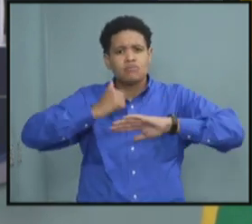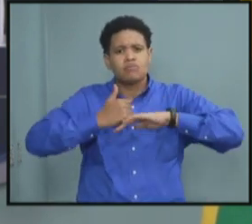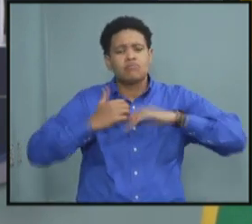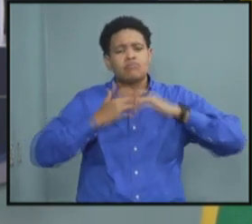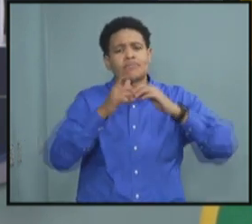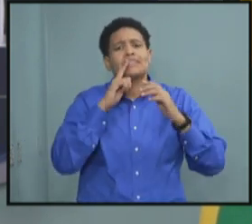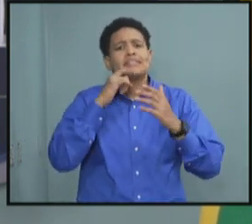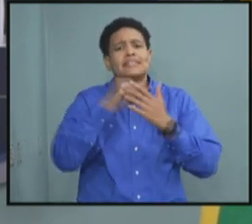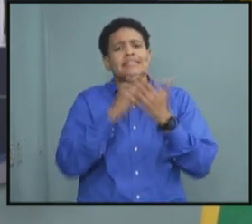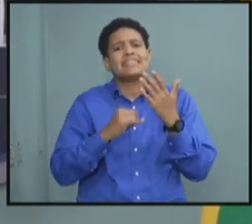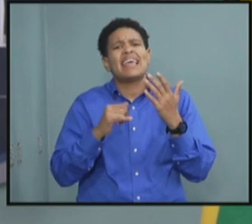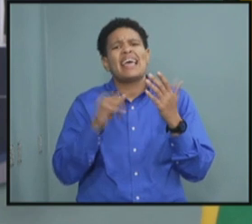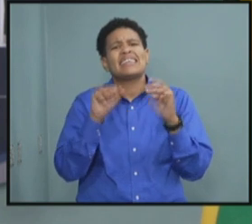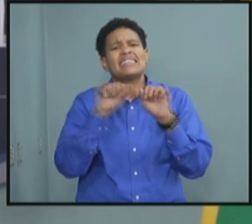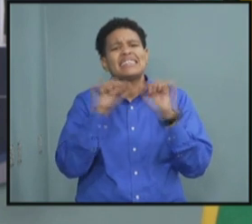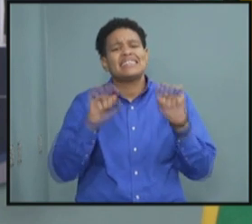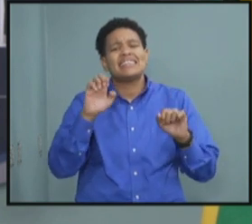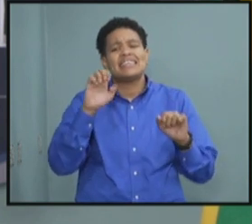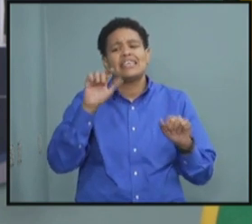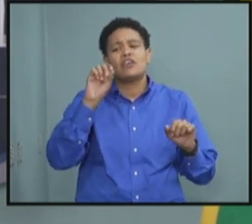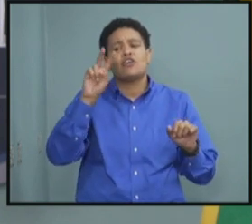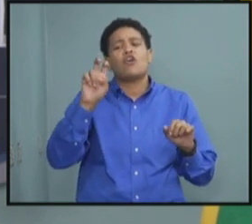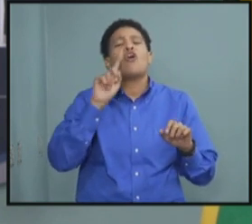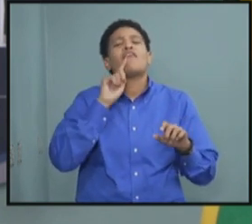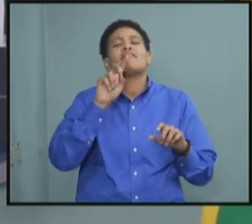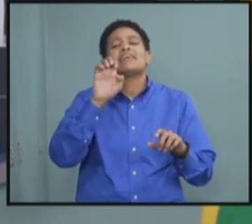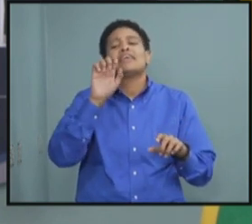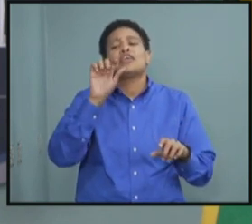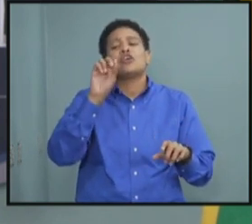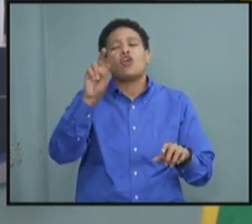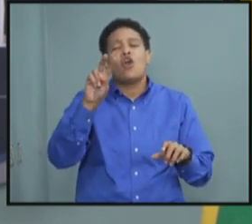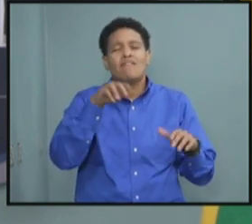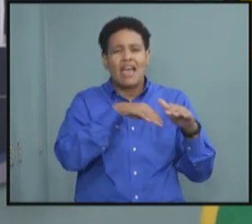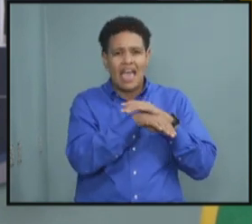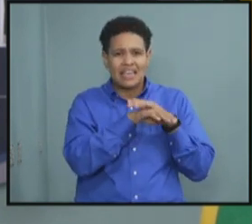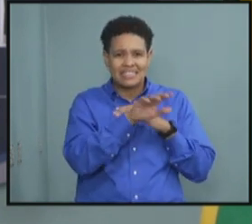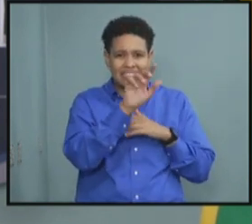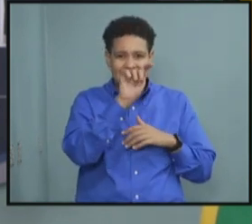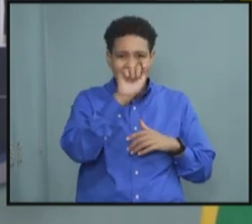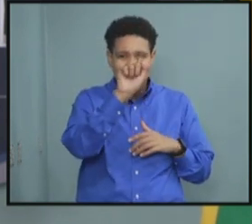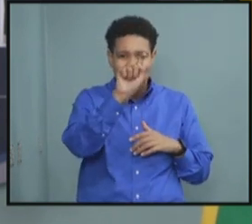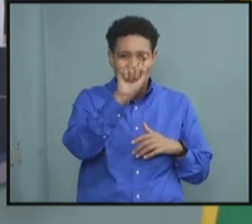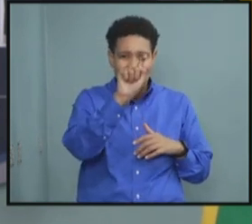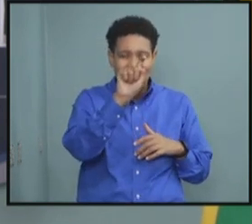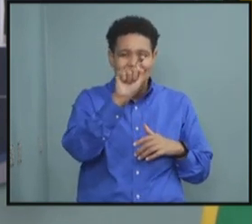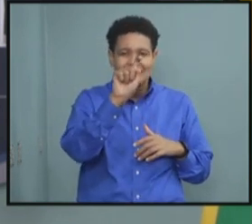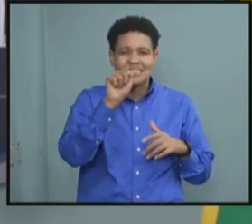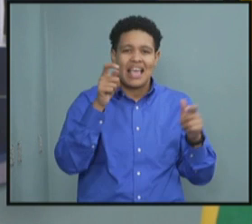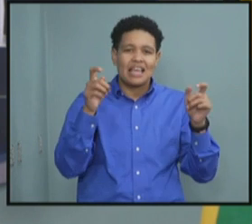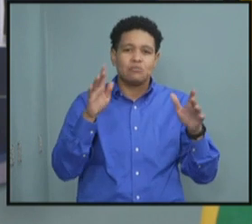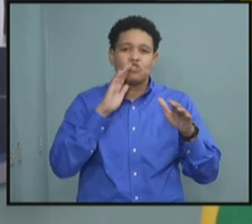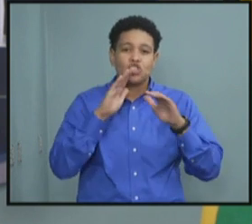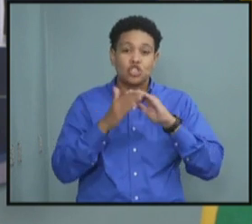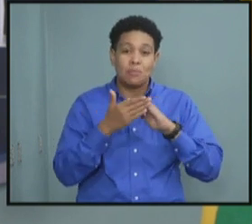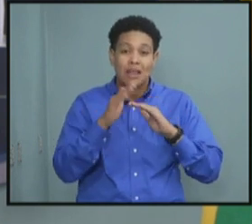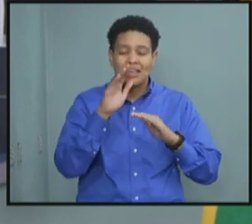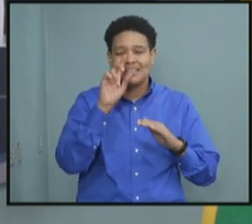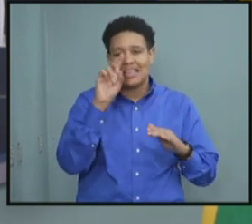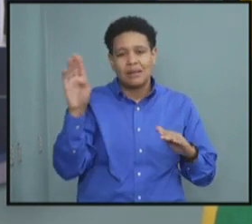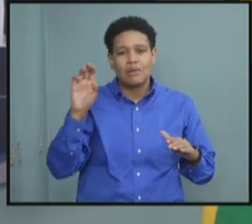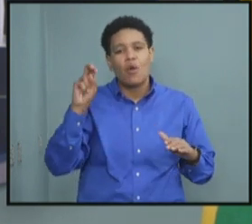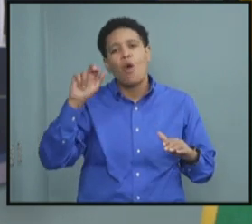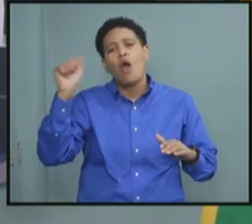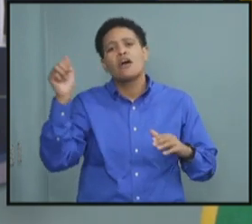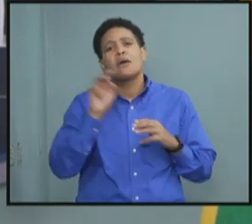system, and eGov accesses the tax administration database or the databases of other ministries, such